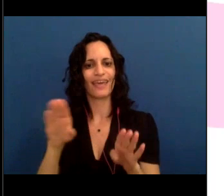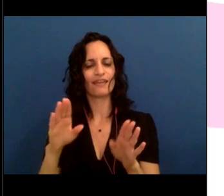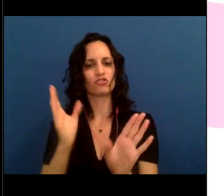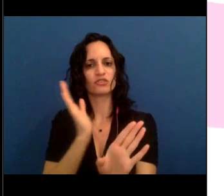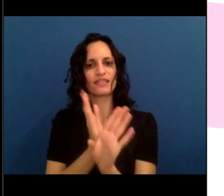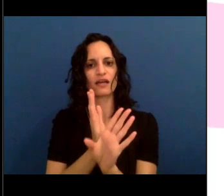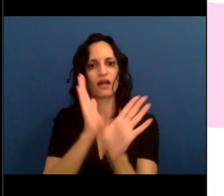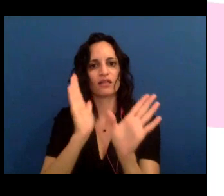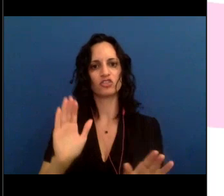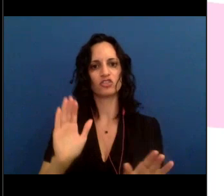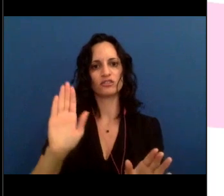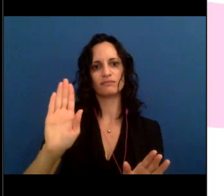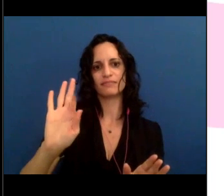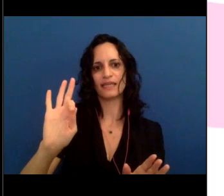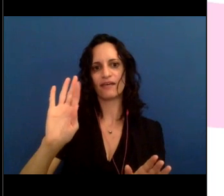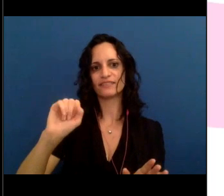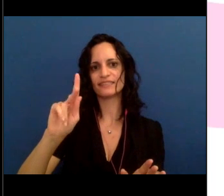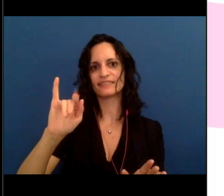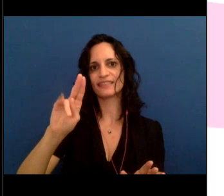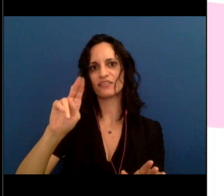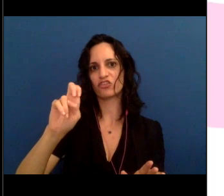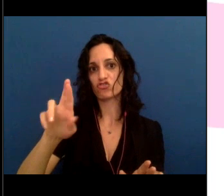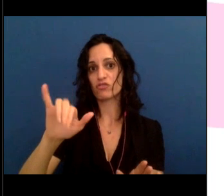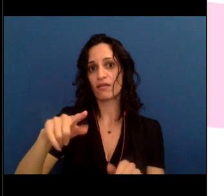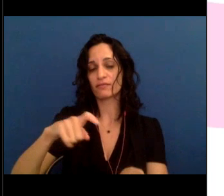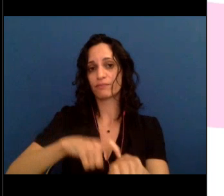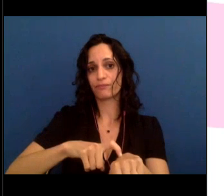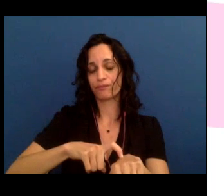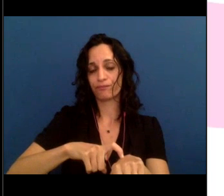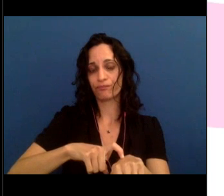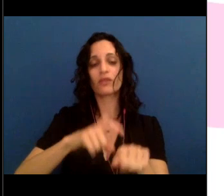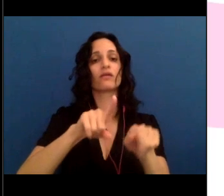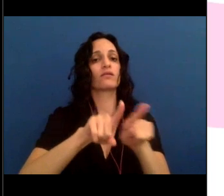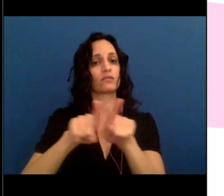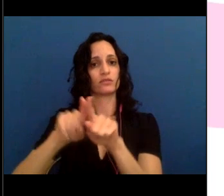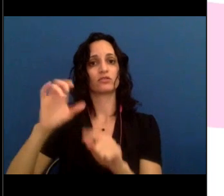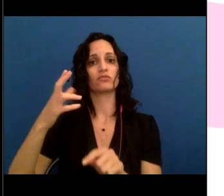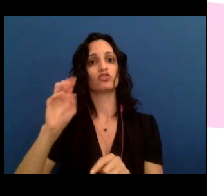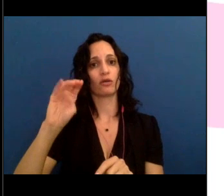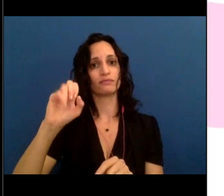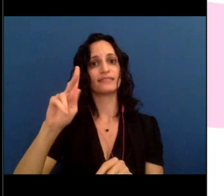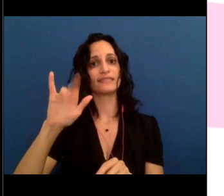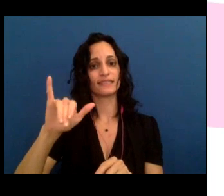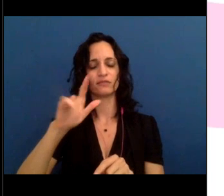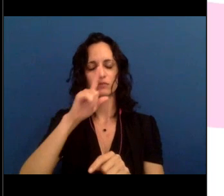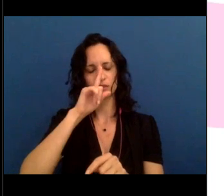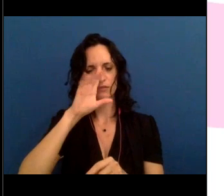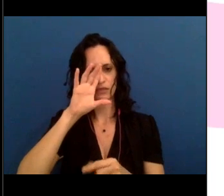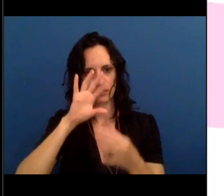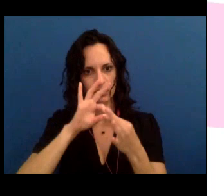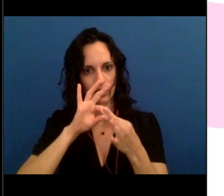time. So, Chomsky was also deeply engaging with what was going on in psychology and into